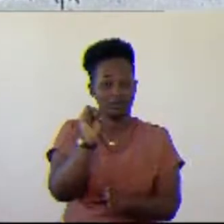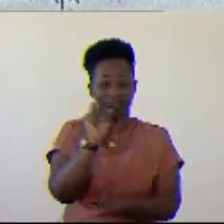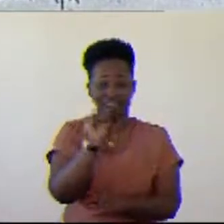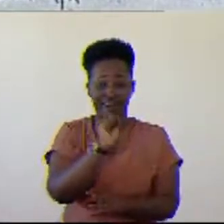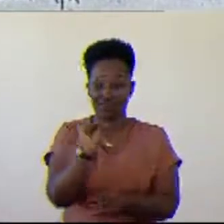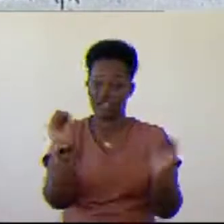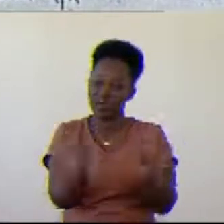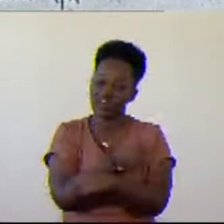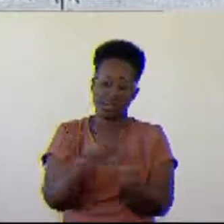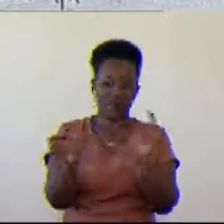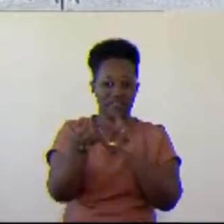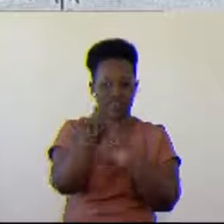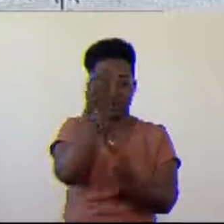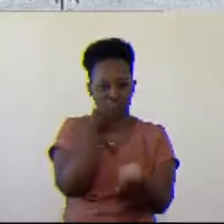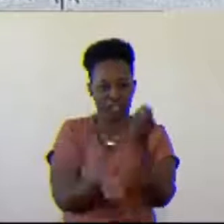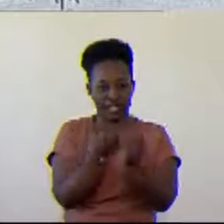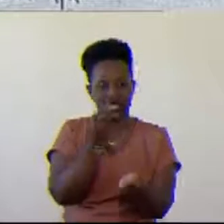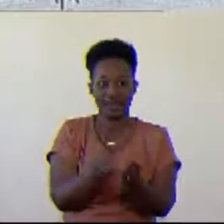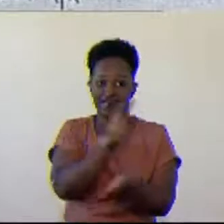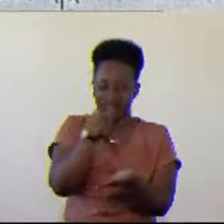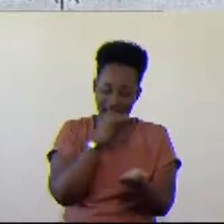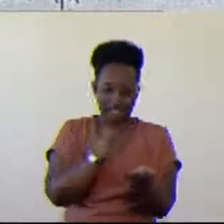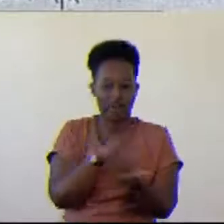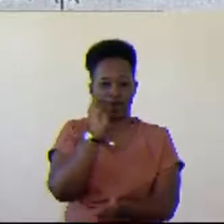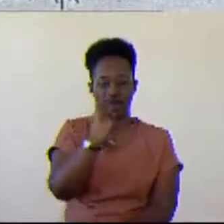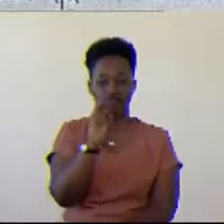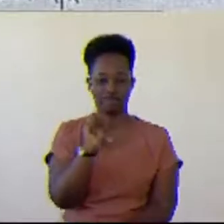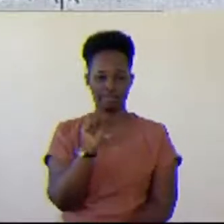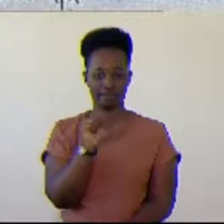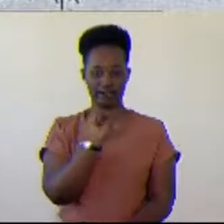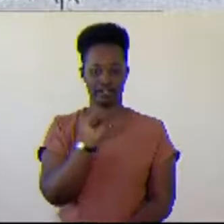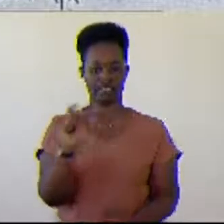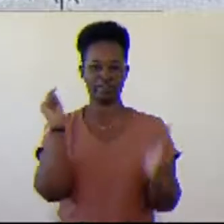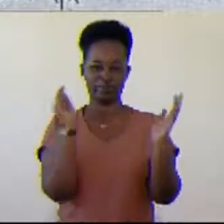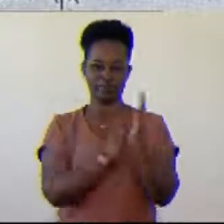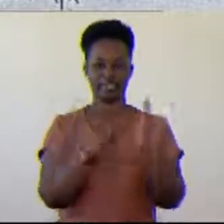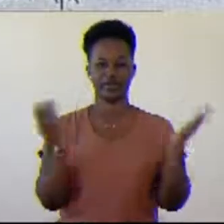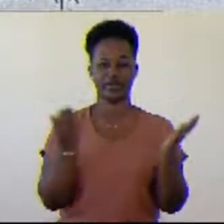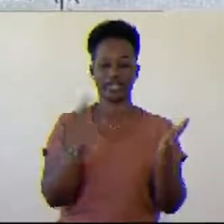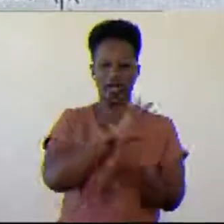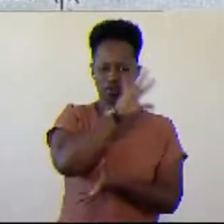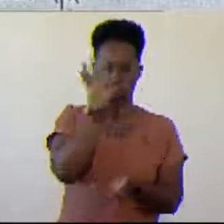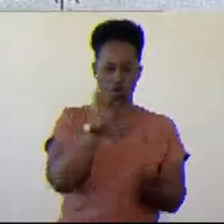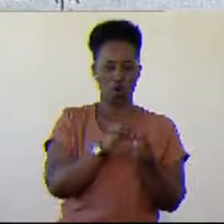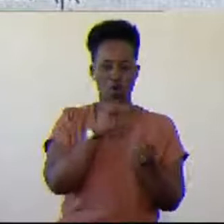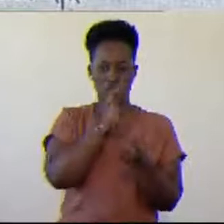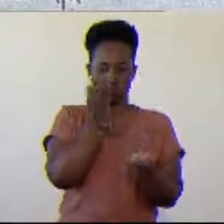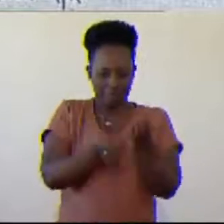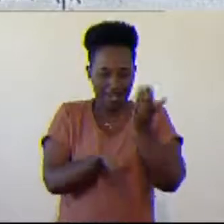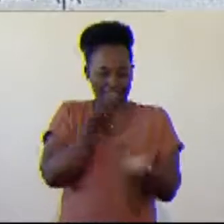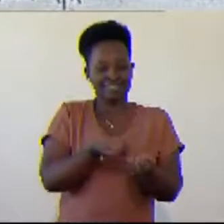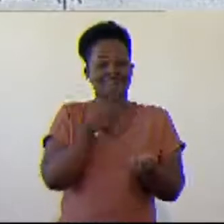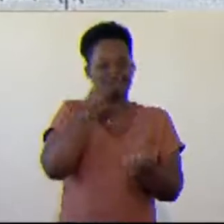So, center of mass is a point on a body where the whole mass of the body appears to be what? To be